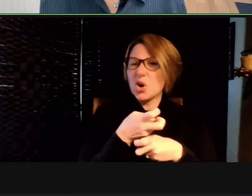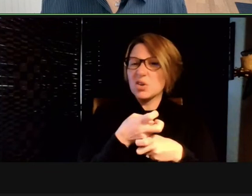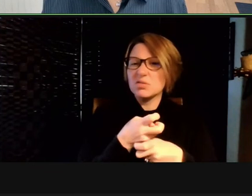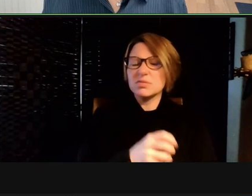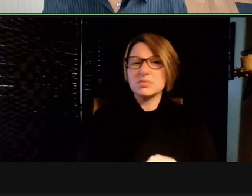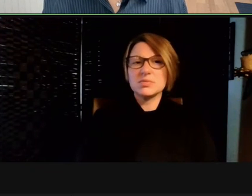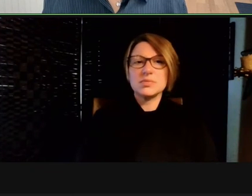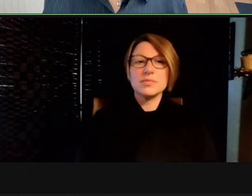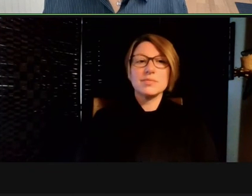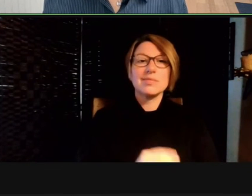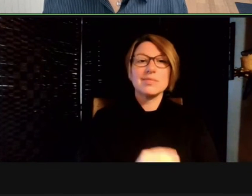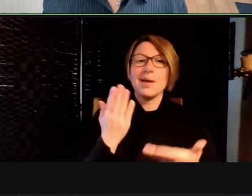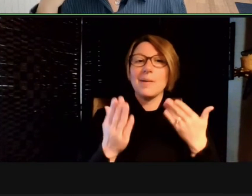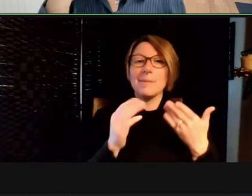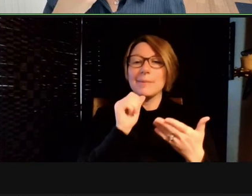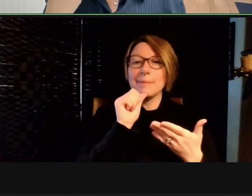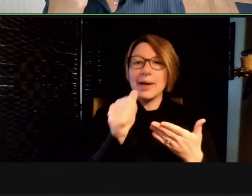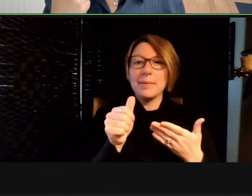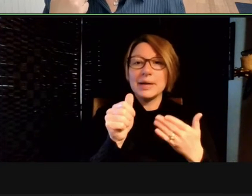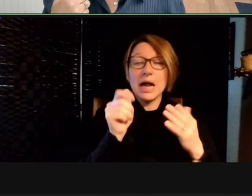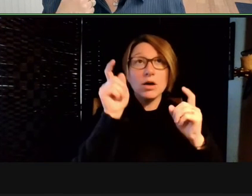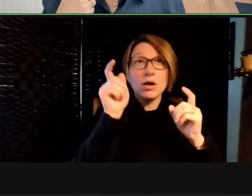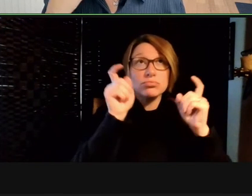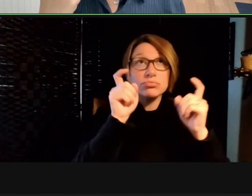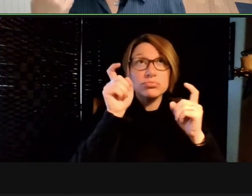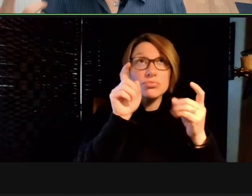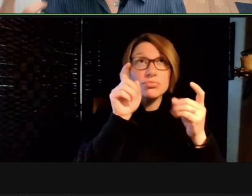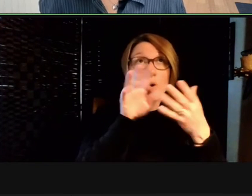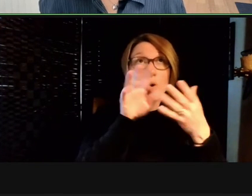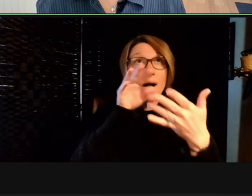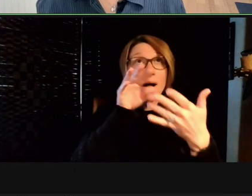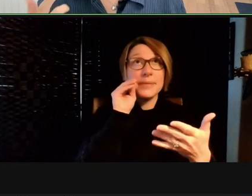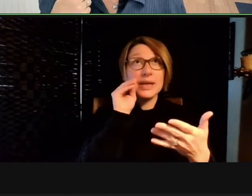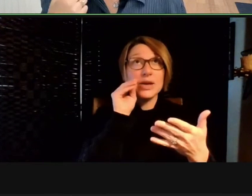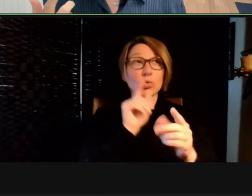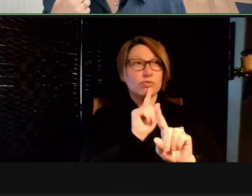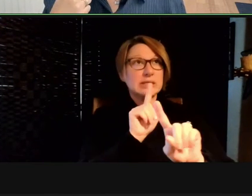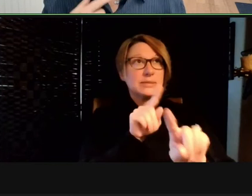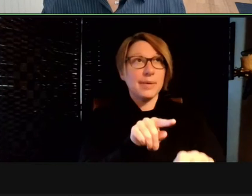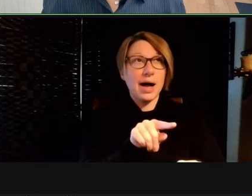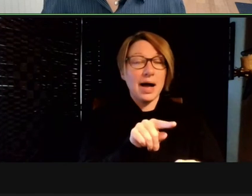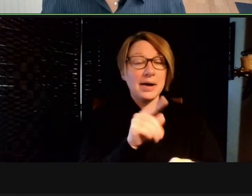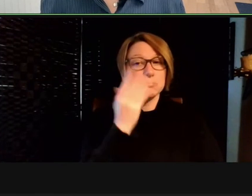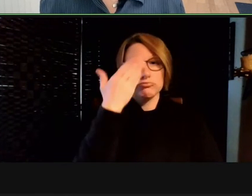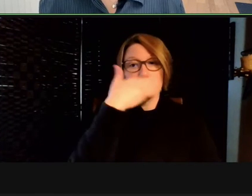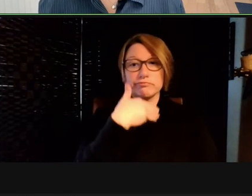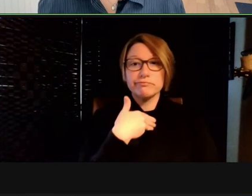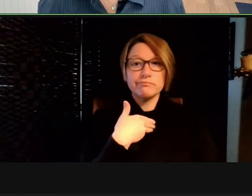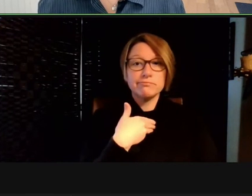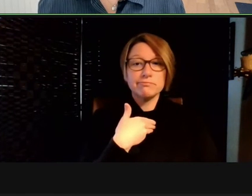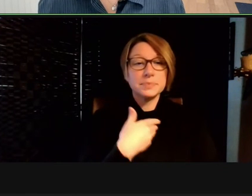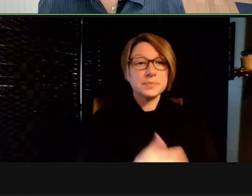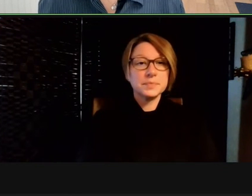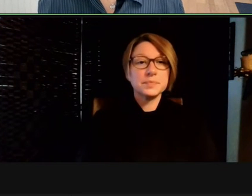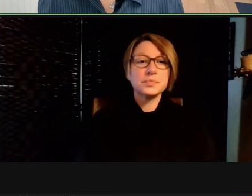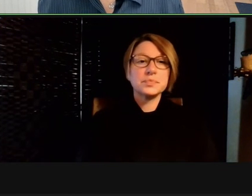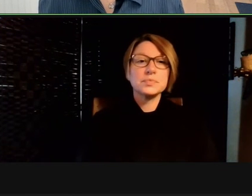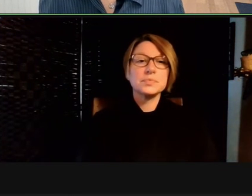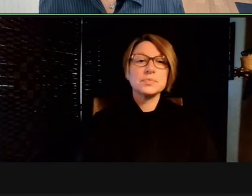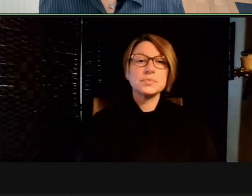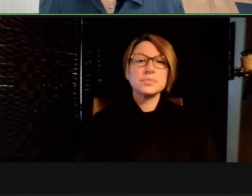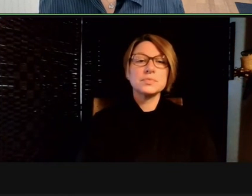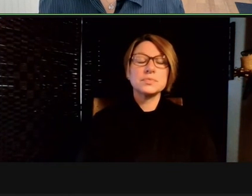not see them mimicking or reacting to facial expressions, so having not the response that other people have by reading people's facial expressions.